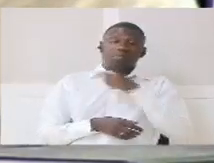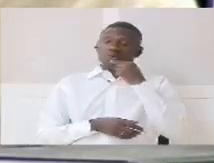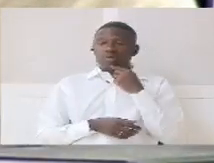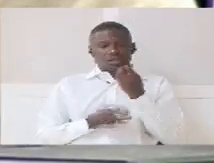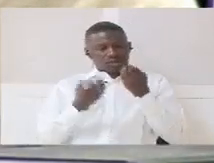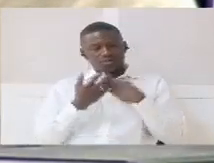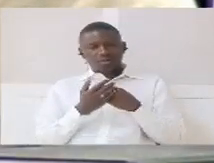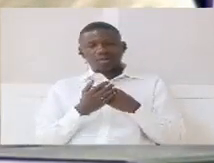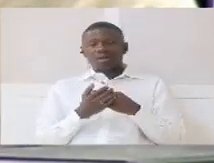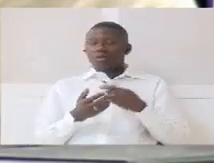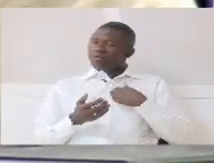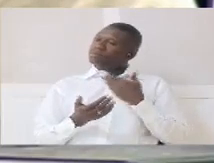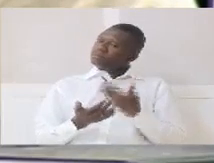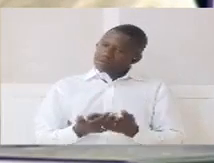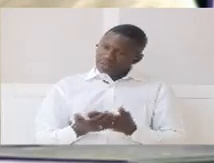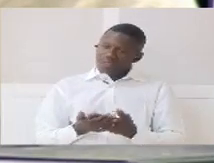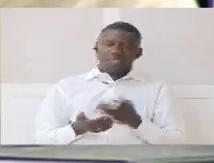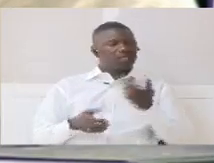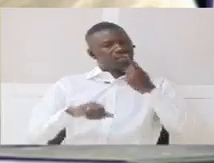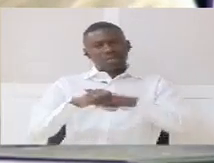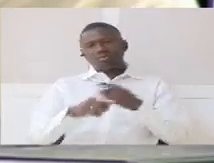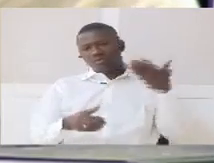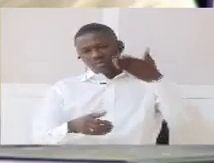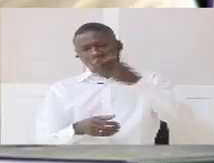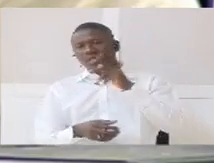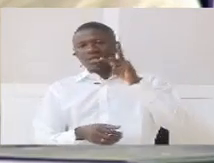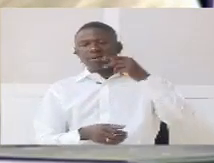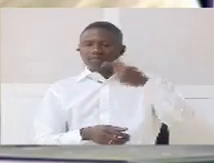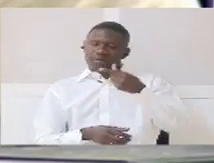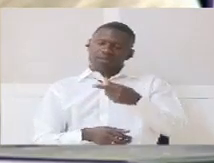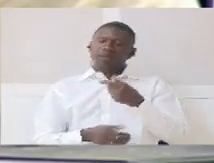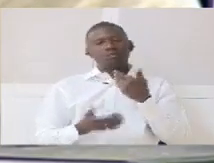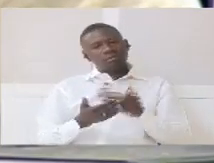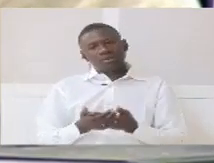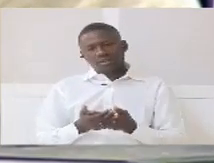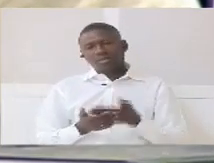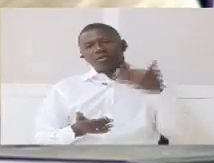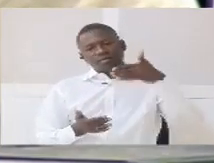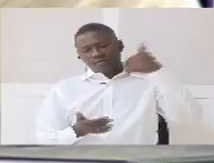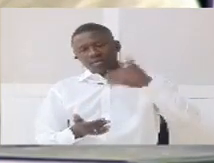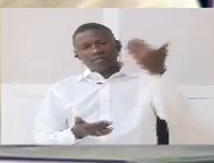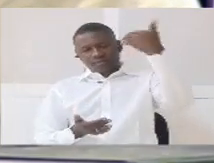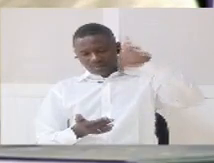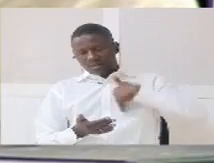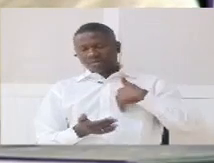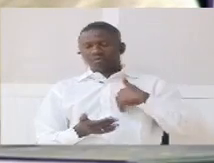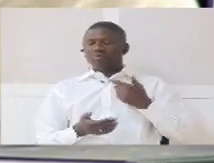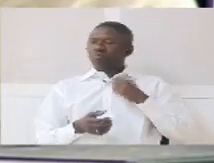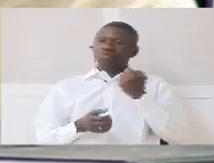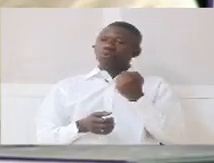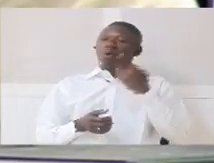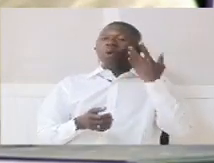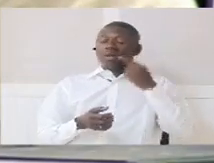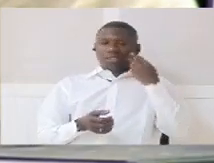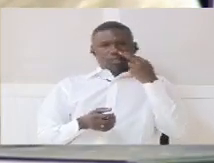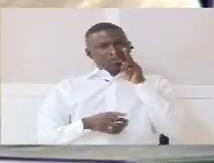told me that I am appealing to you whenever you come to Katong, please try and come to me. Because whenever I see you, it